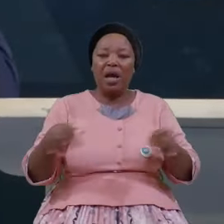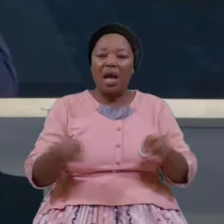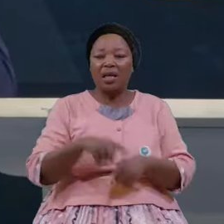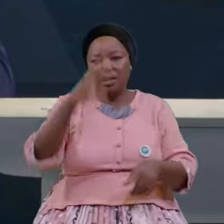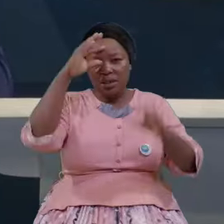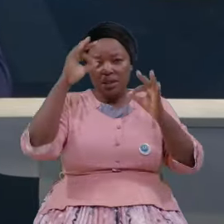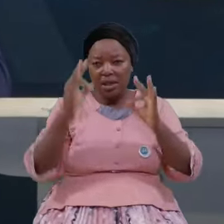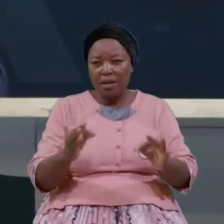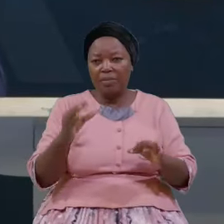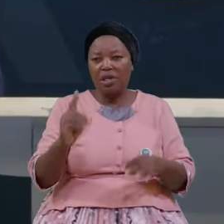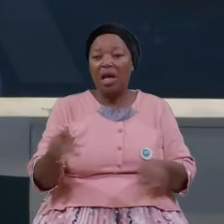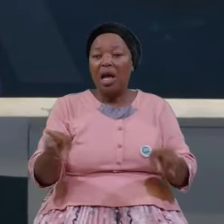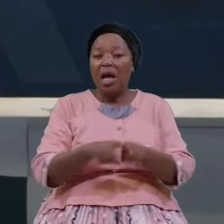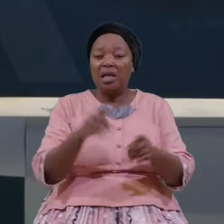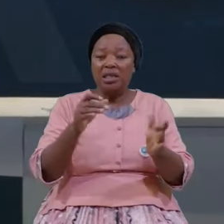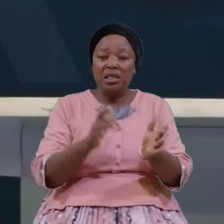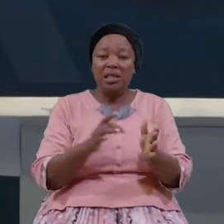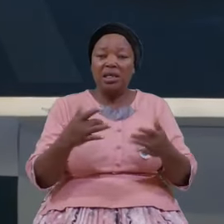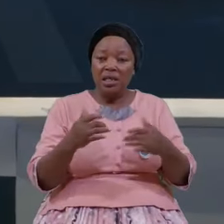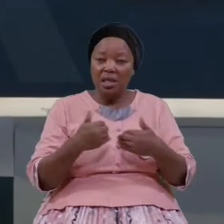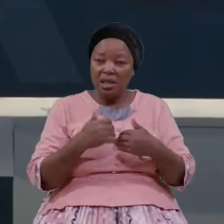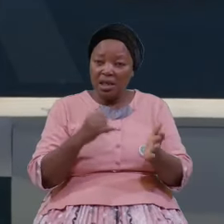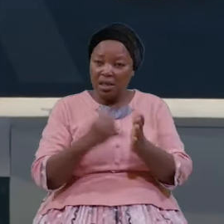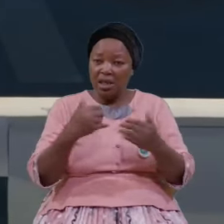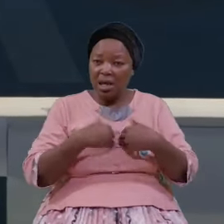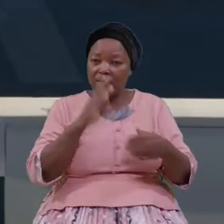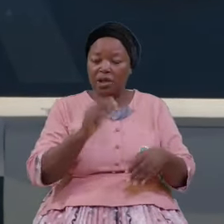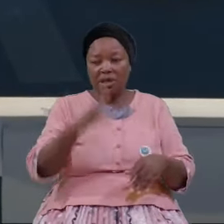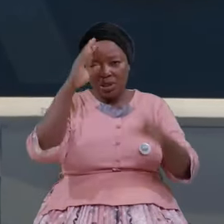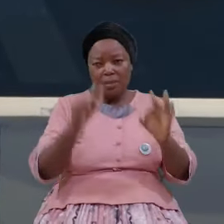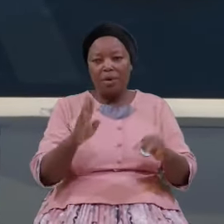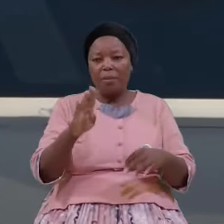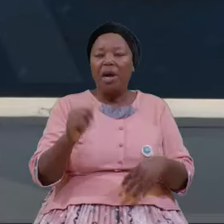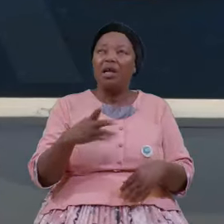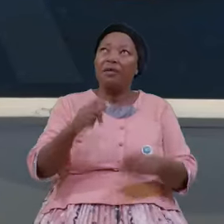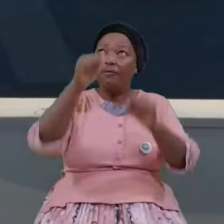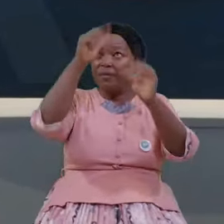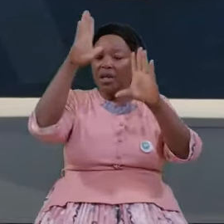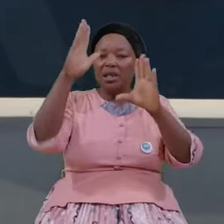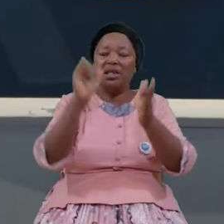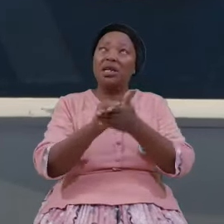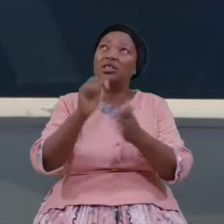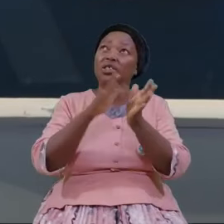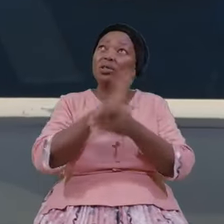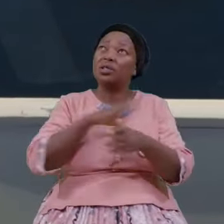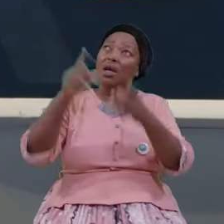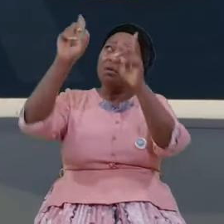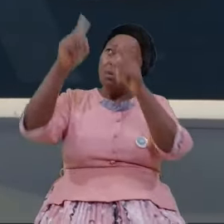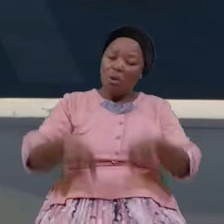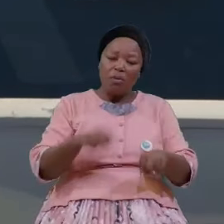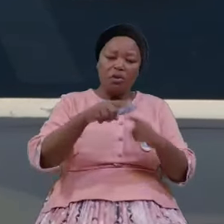been determined by the Heavenly Father that he will come to this world. And that was determined before